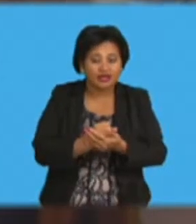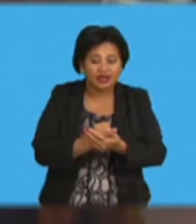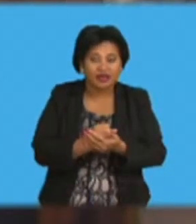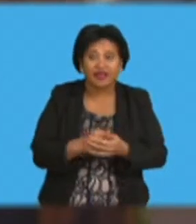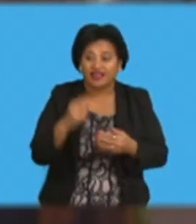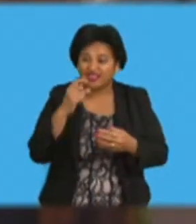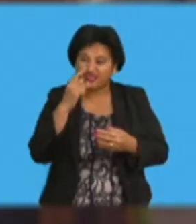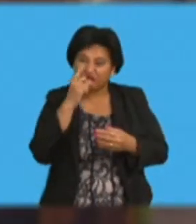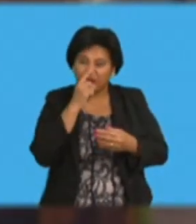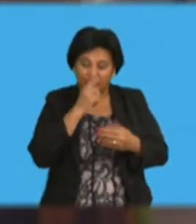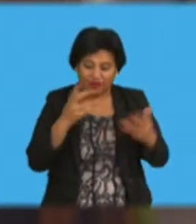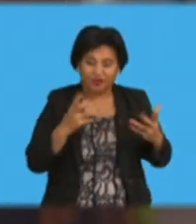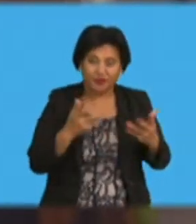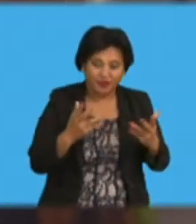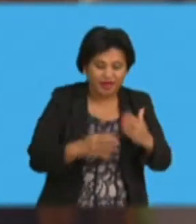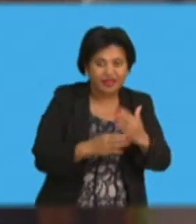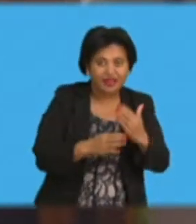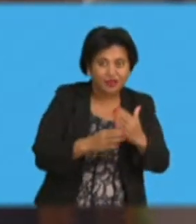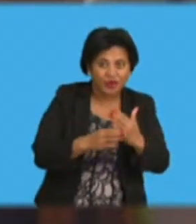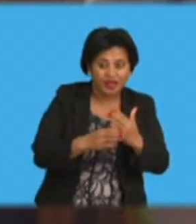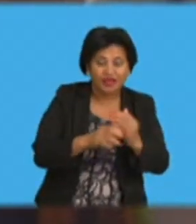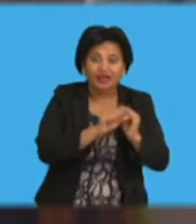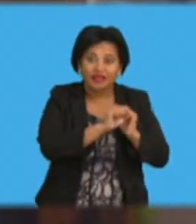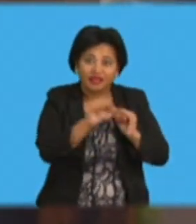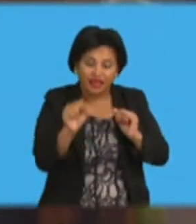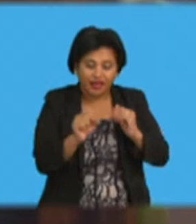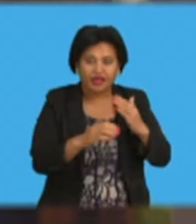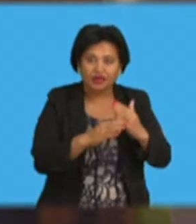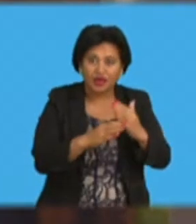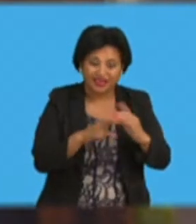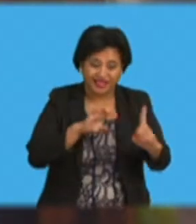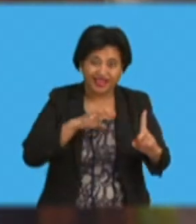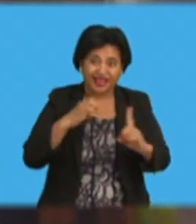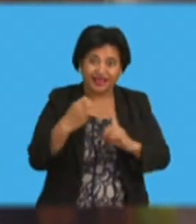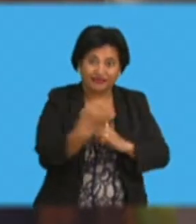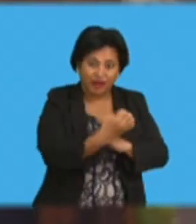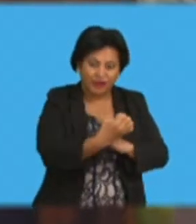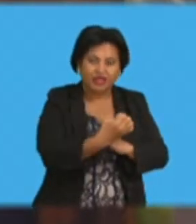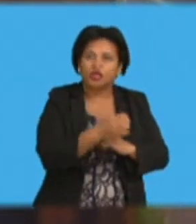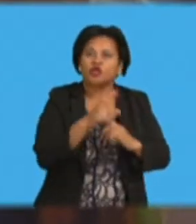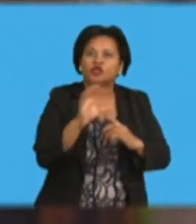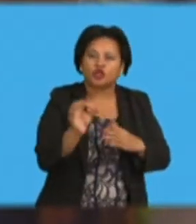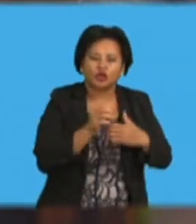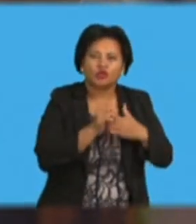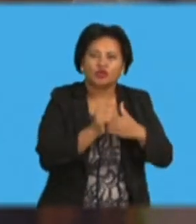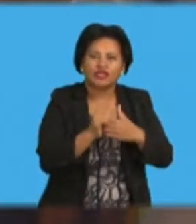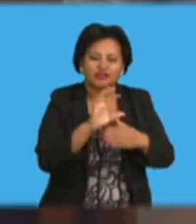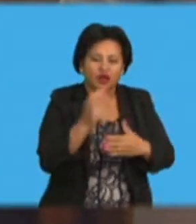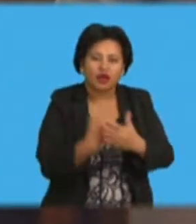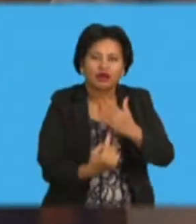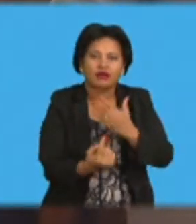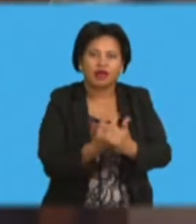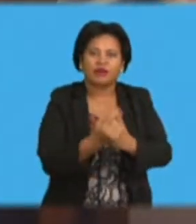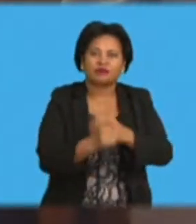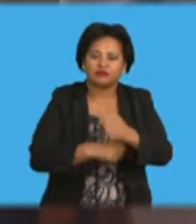the occupations that they have, in those environments, it does not lead to health problems. So you want places to be healthy